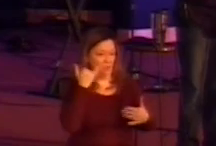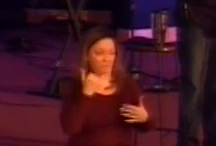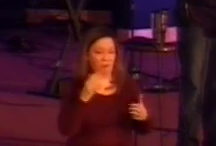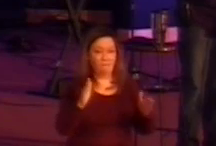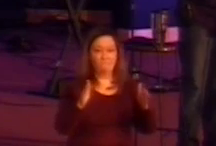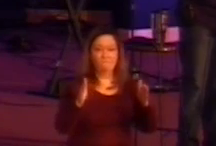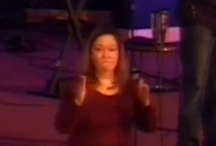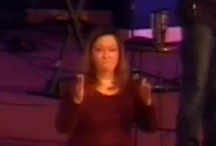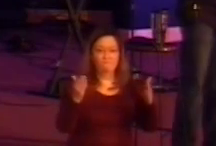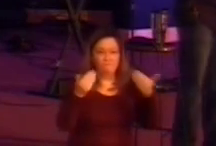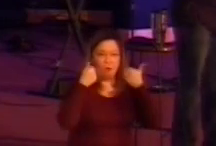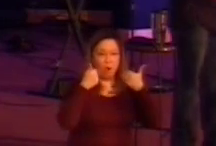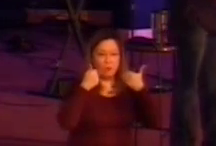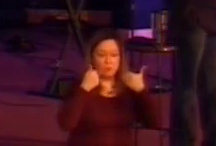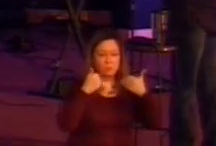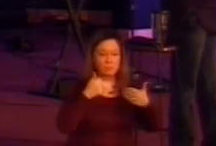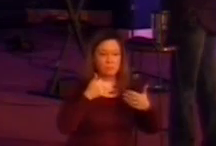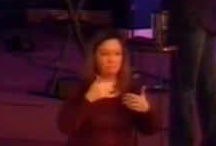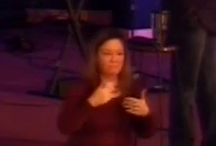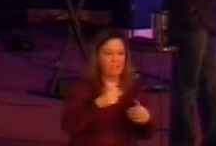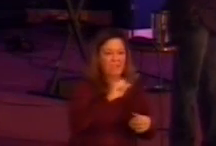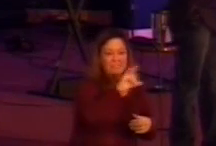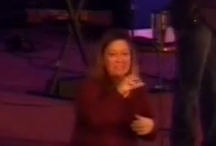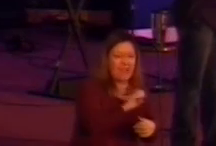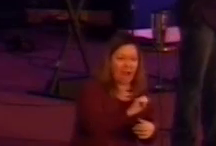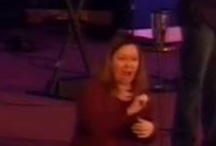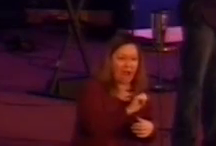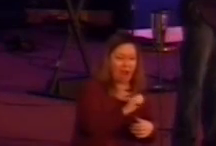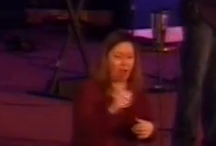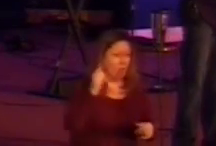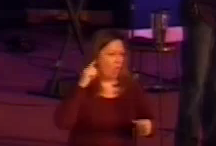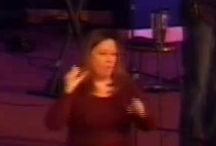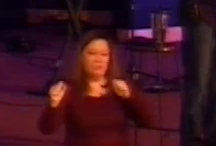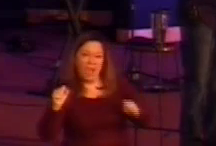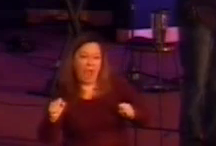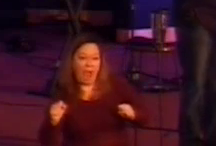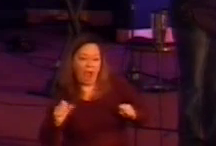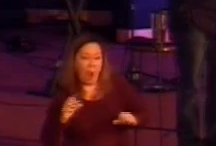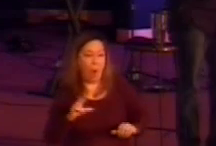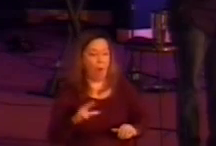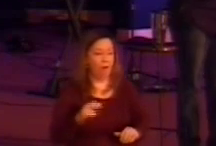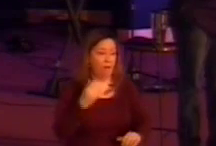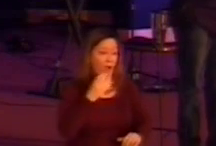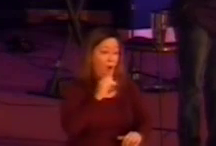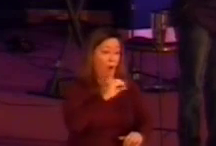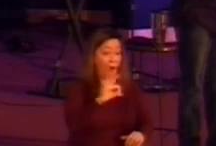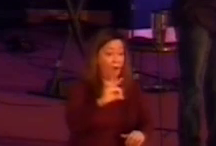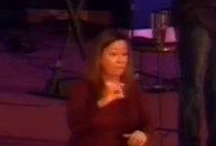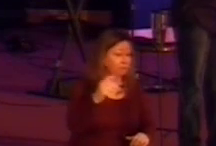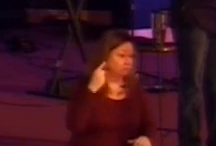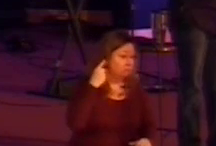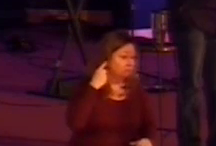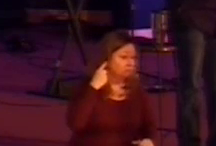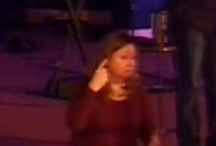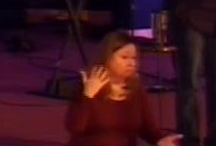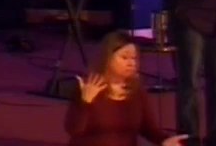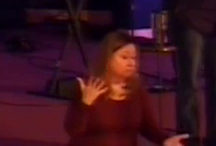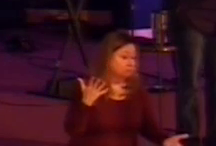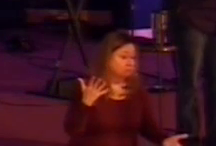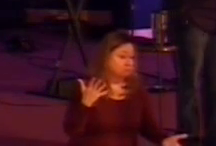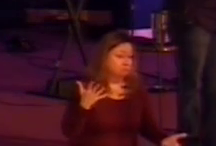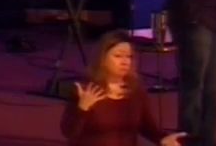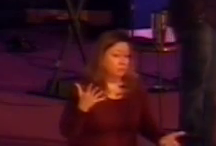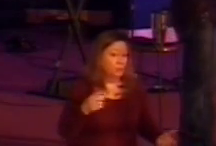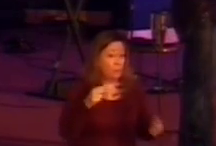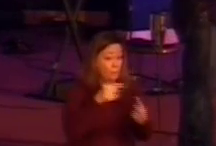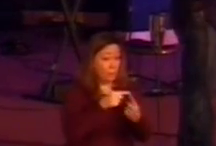more focused on music style or how loud something is or if somebody sounds off pitch. But the point